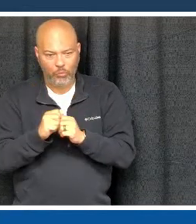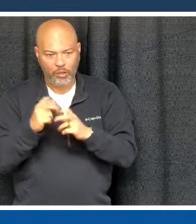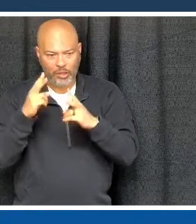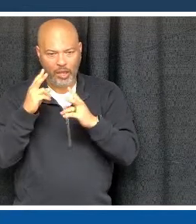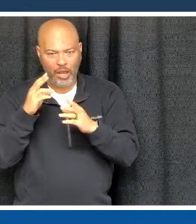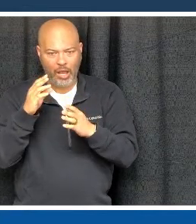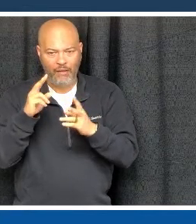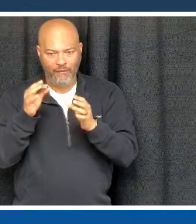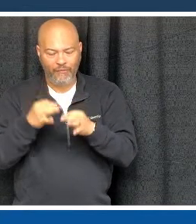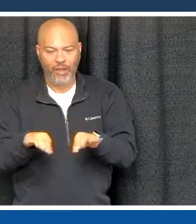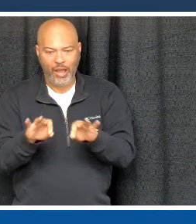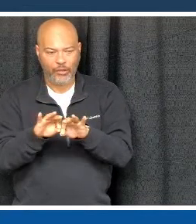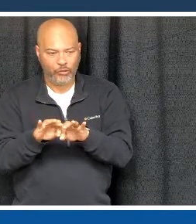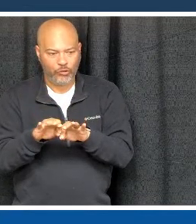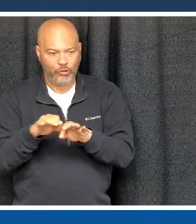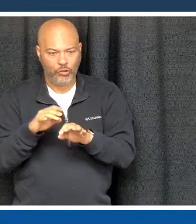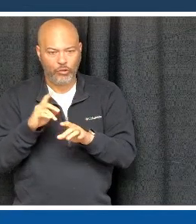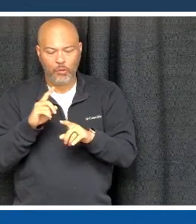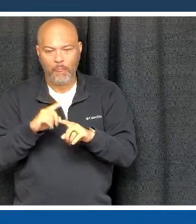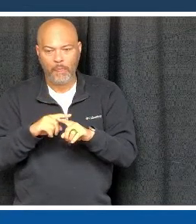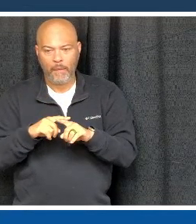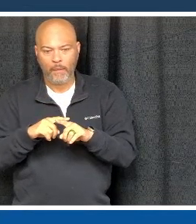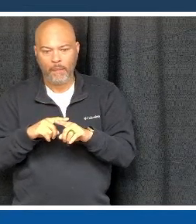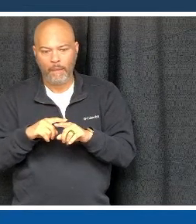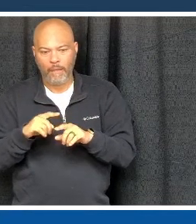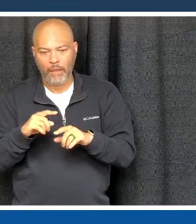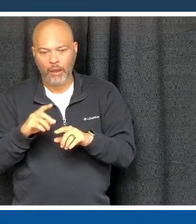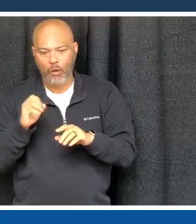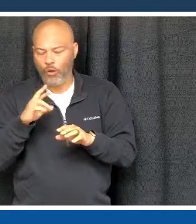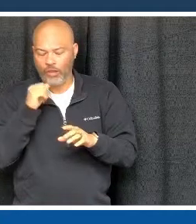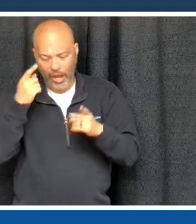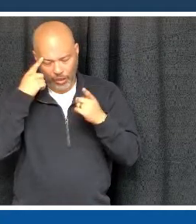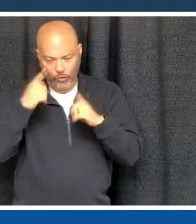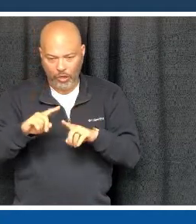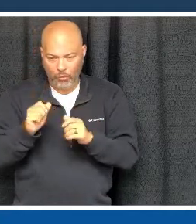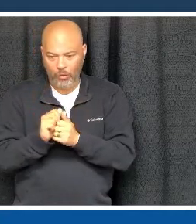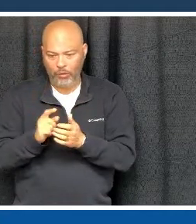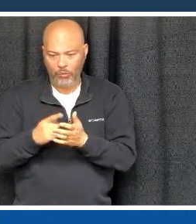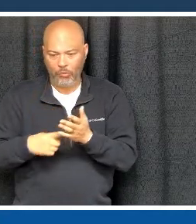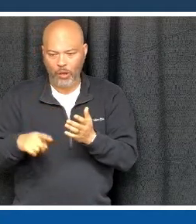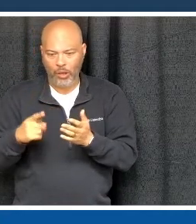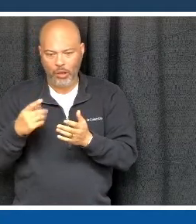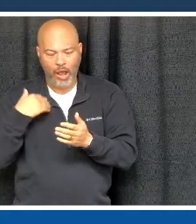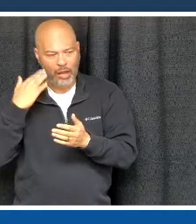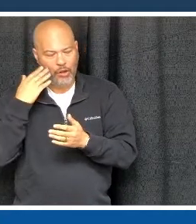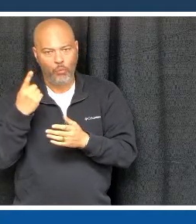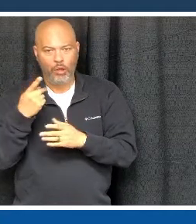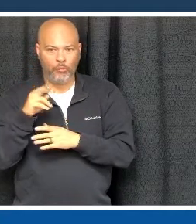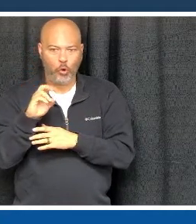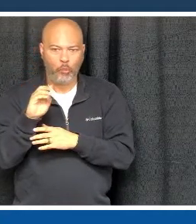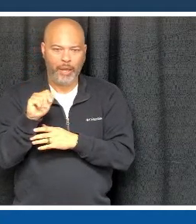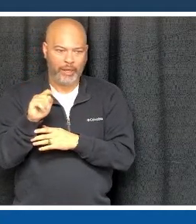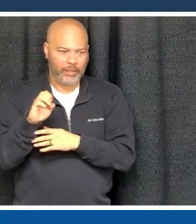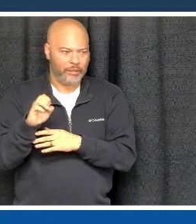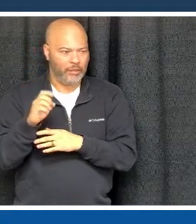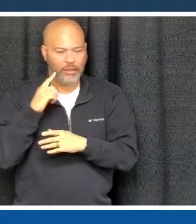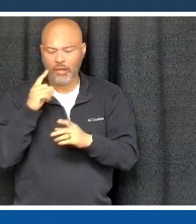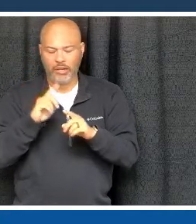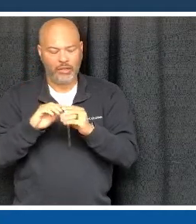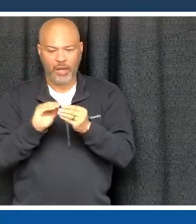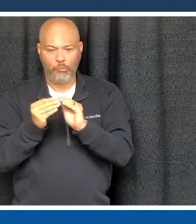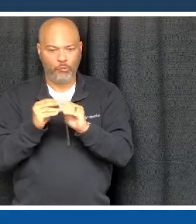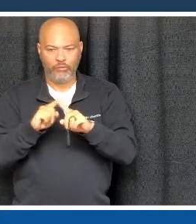value, don't agree with the total capture, or there's one of them I believe is in probate. So there's just a number